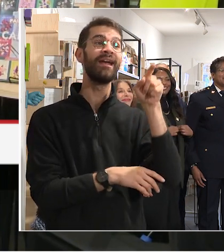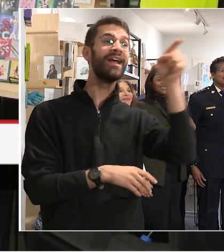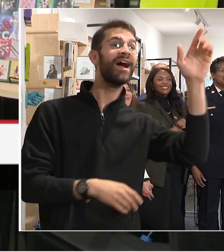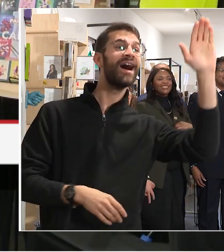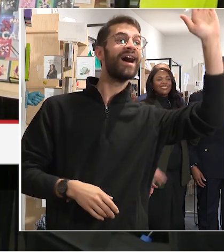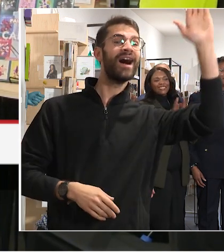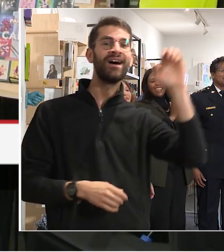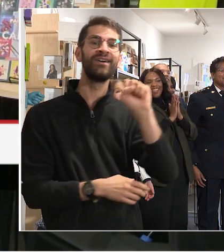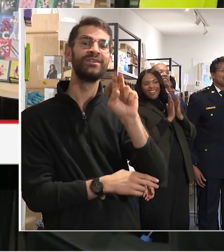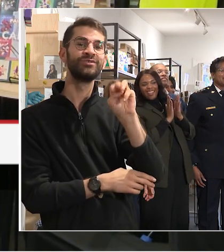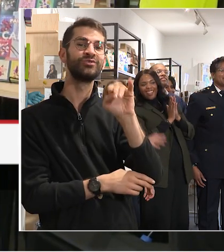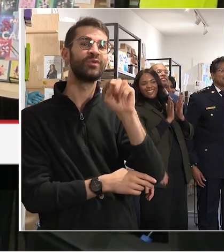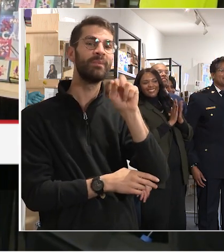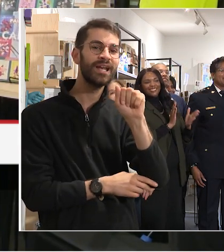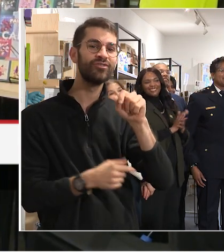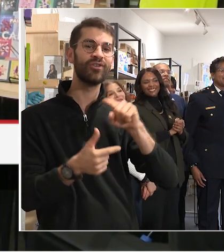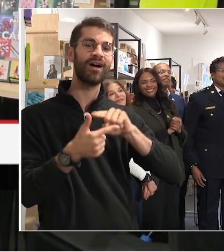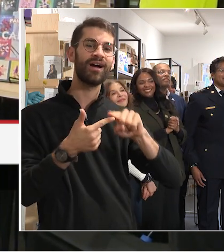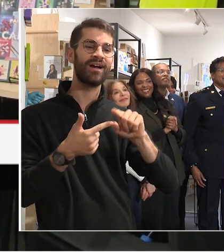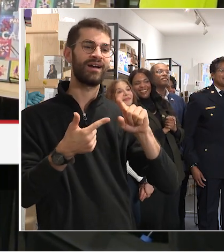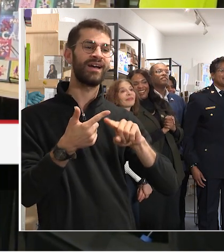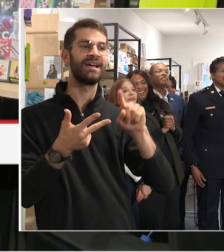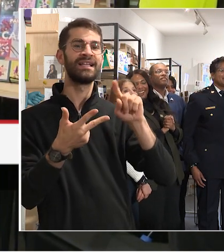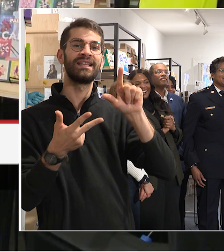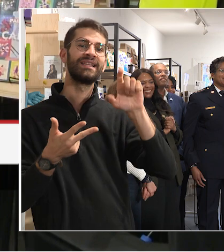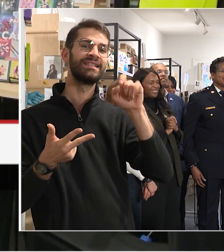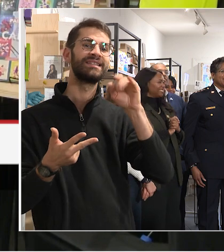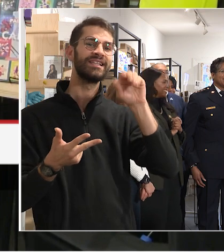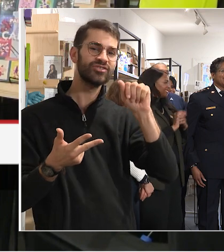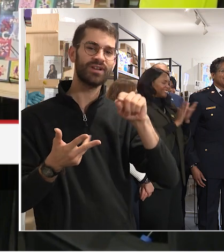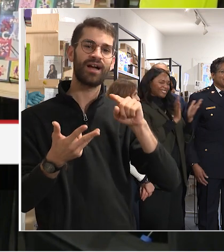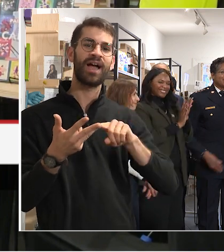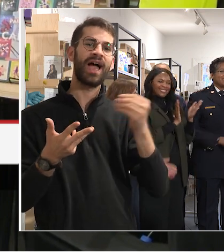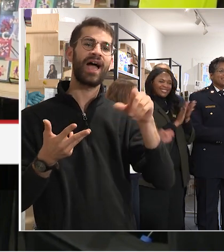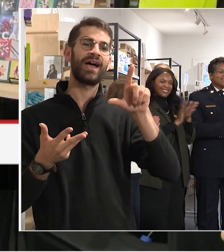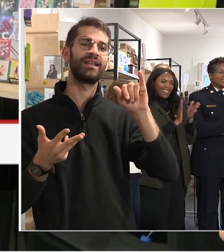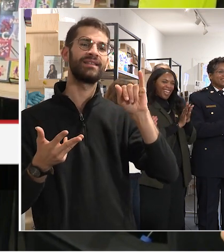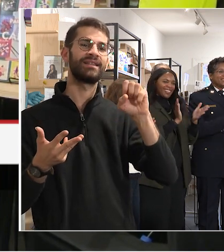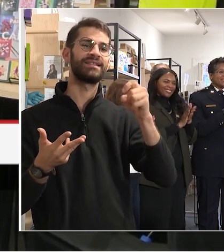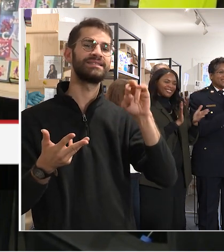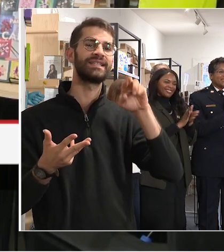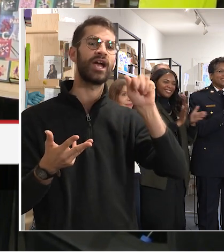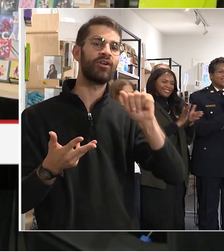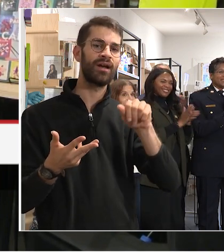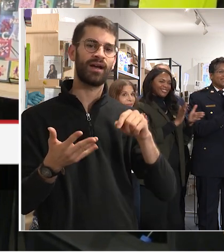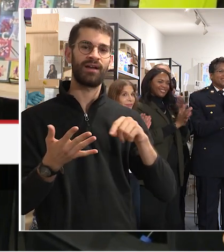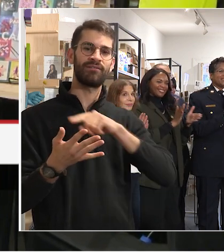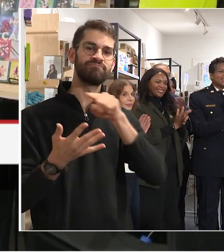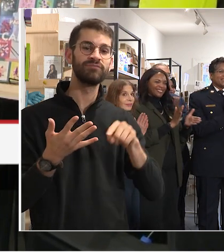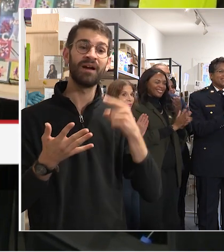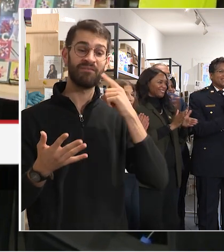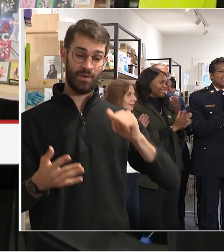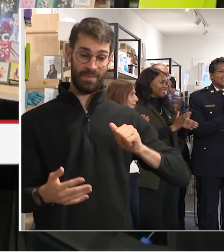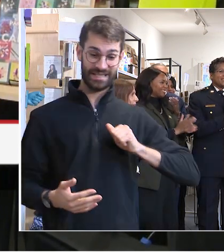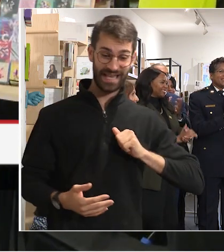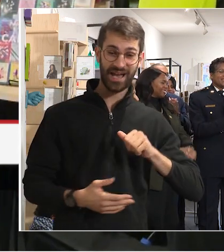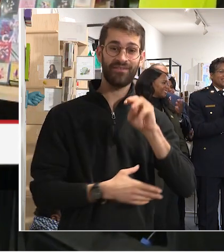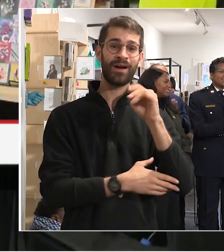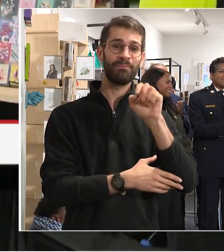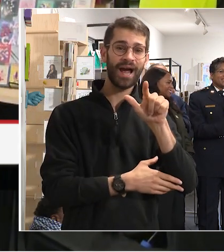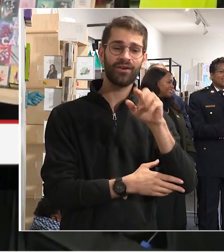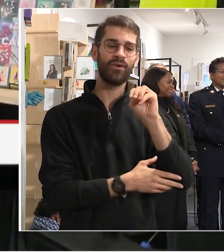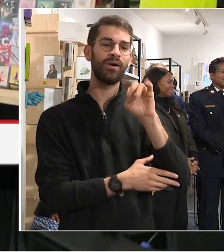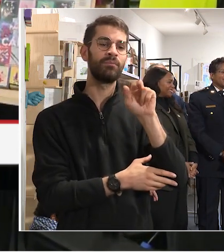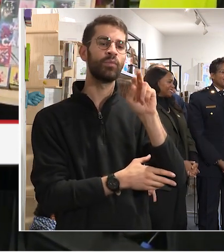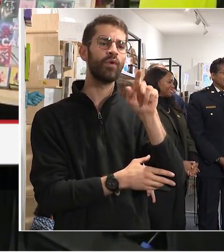Samitra, Letitia, and Nazaria. From me, Michael, Miranda, and all of our